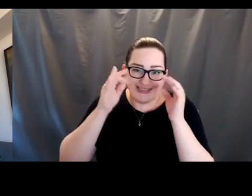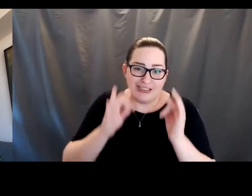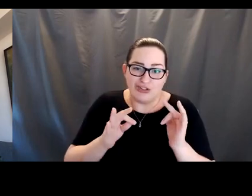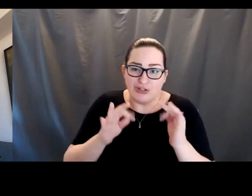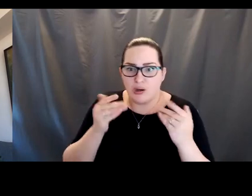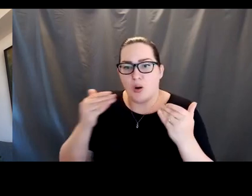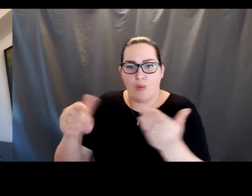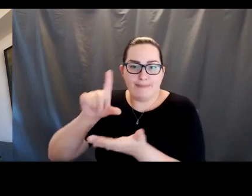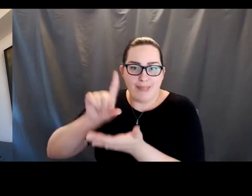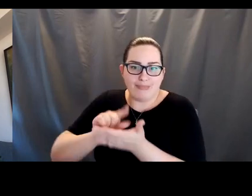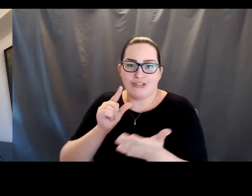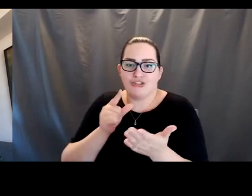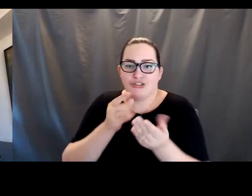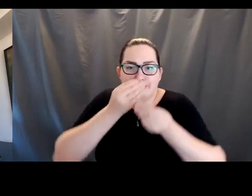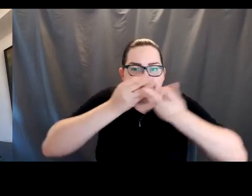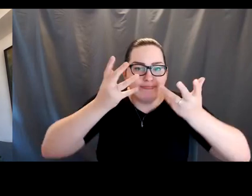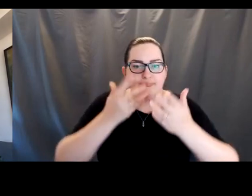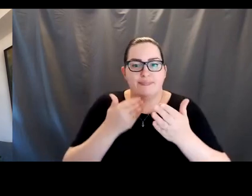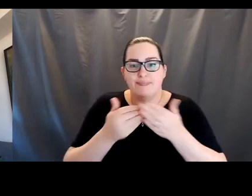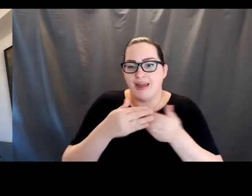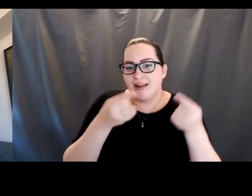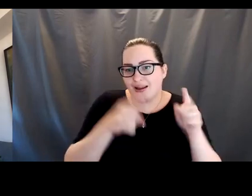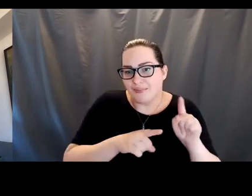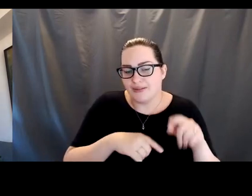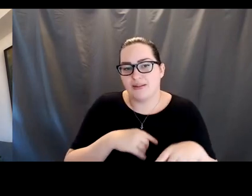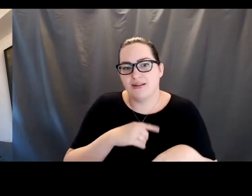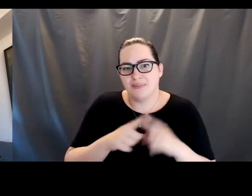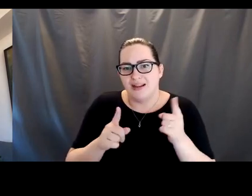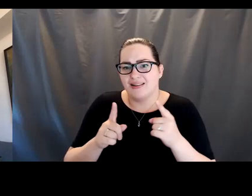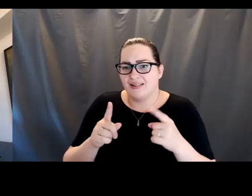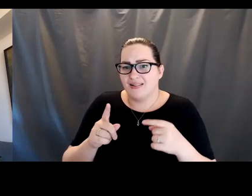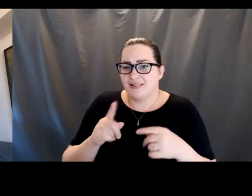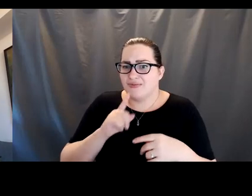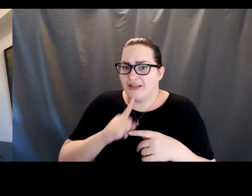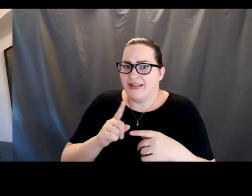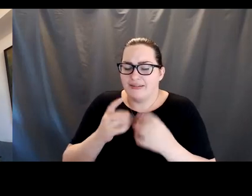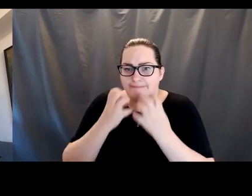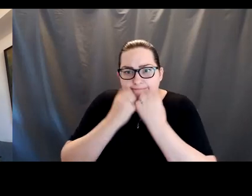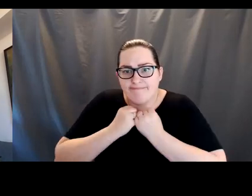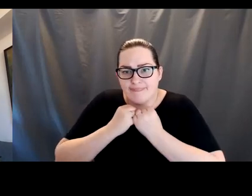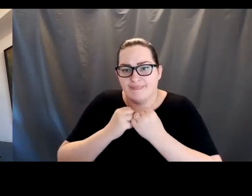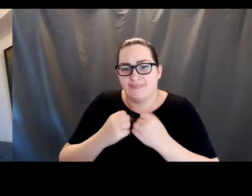possible. But again, same thing, you want people to be aware so that this can stop.